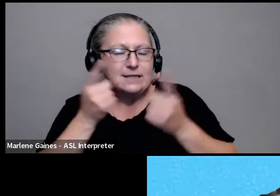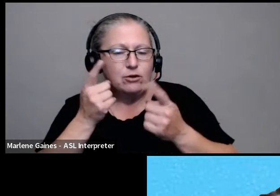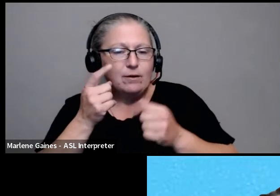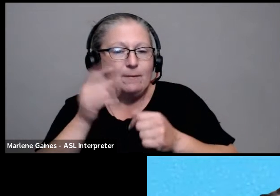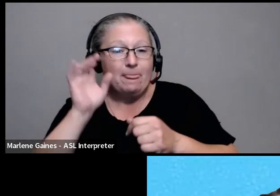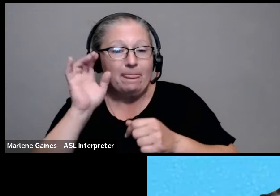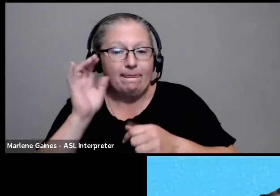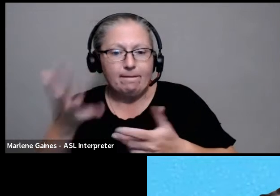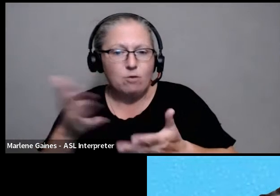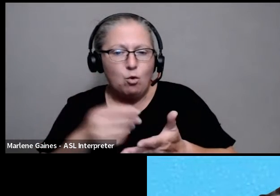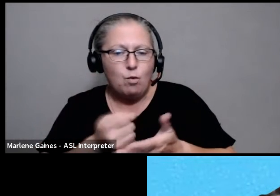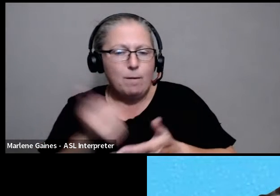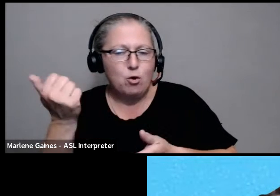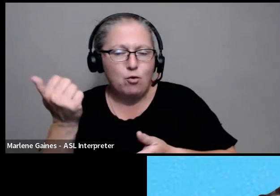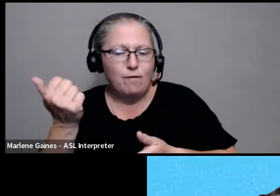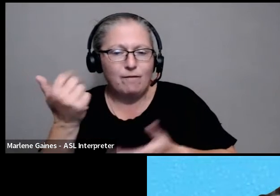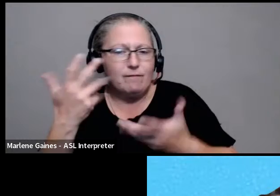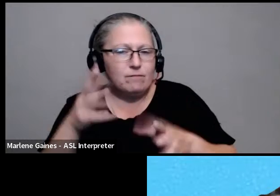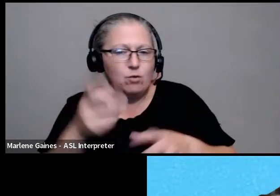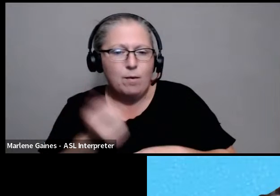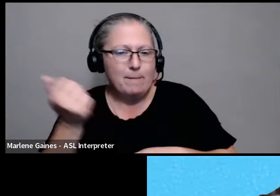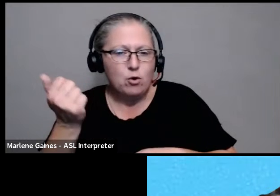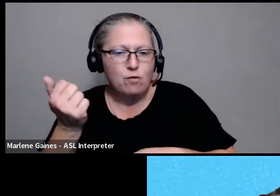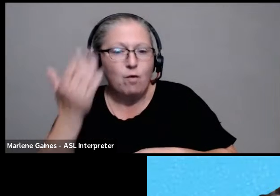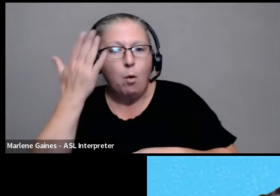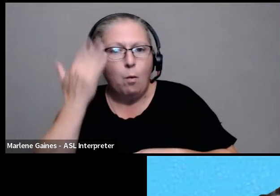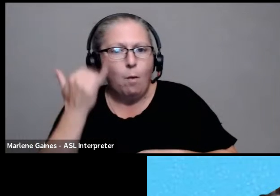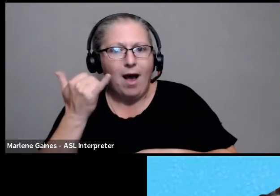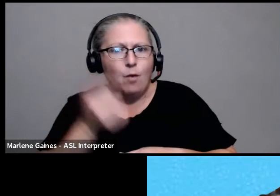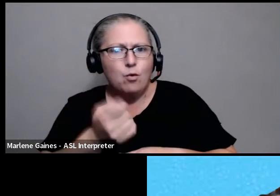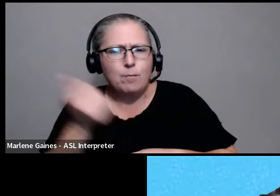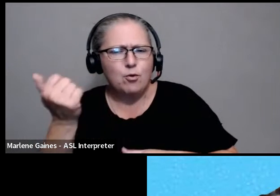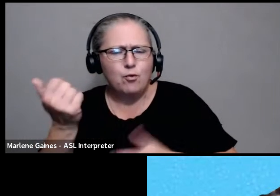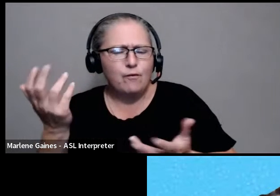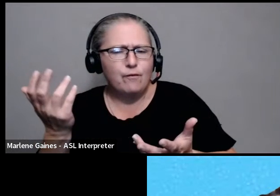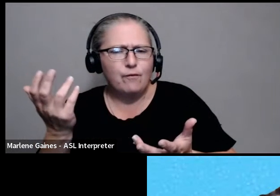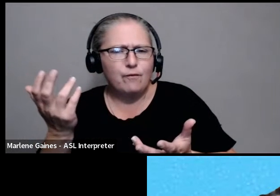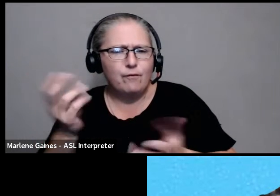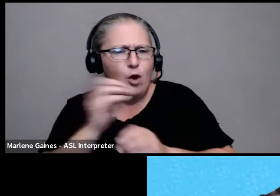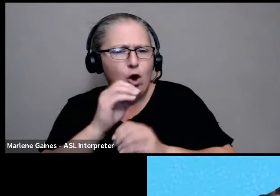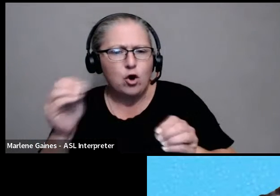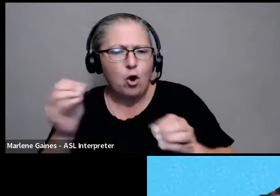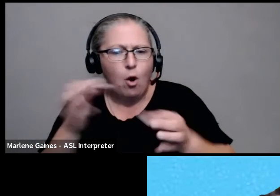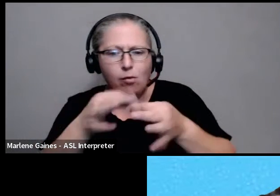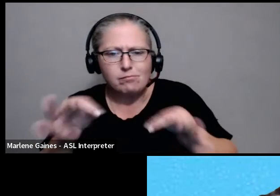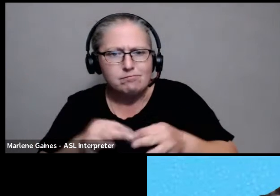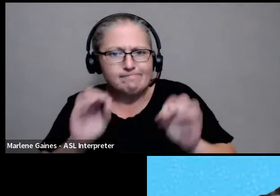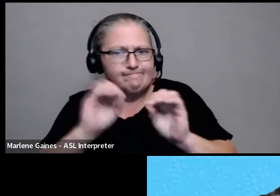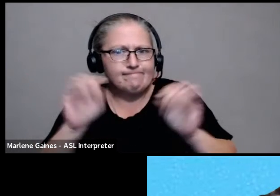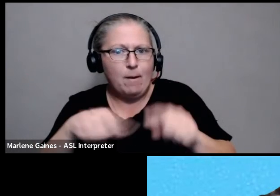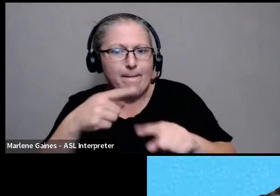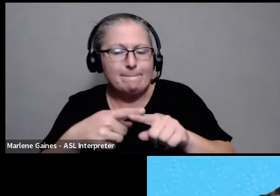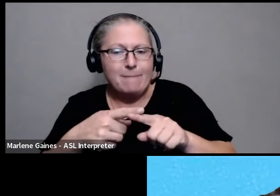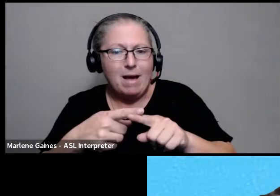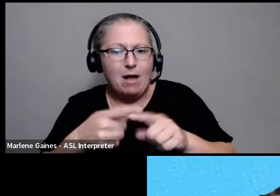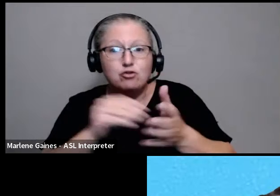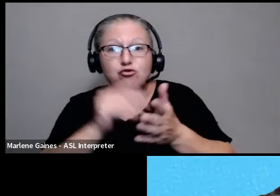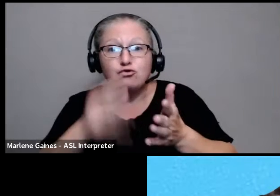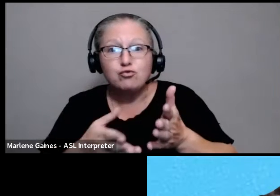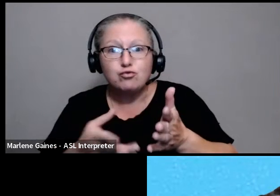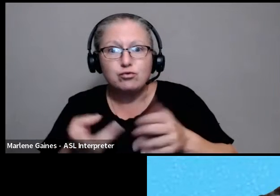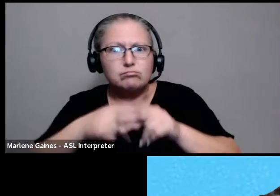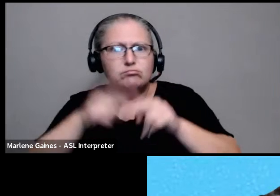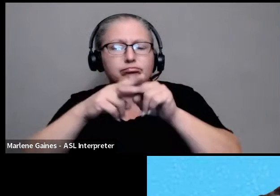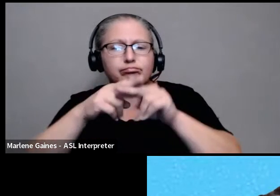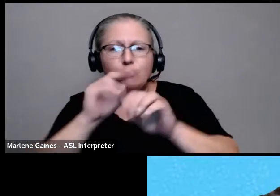that's been removed. Why has that been removed? So there's no language in there anymore about the growing student population. There's